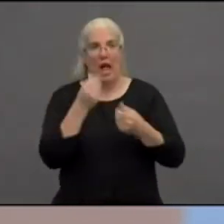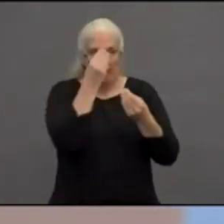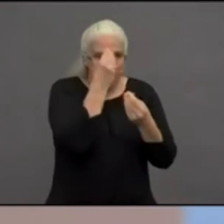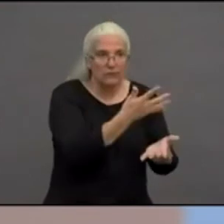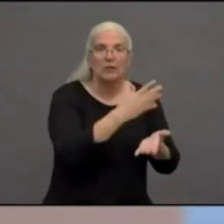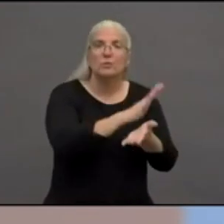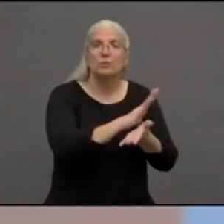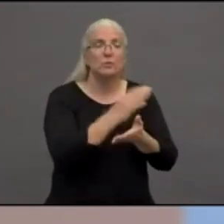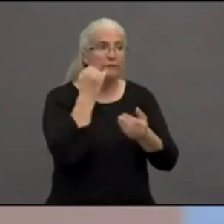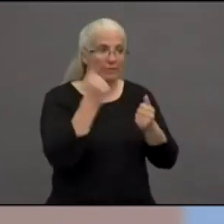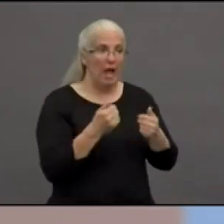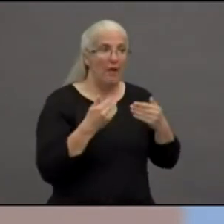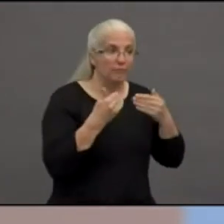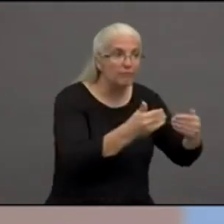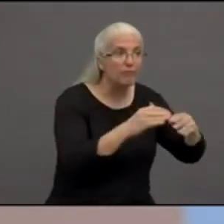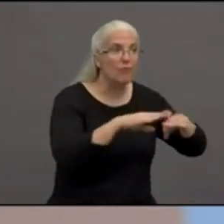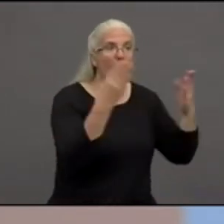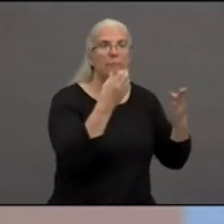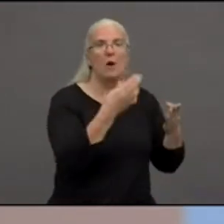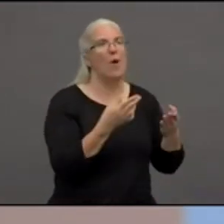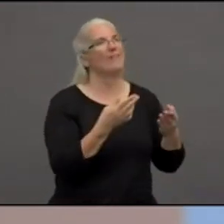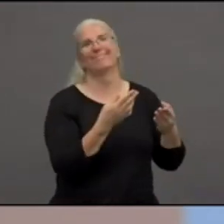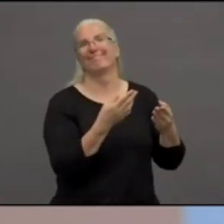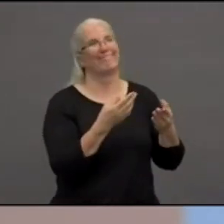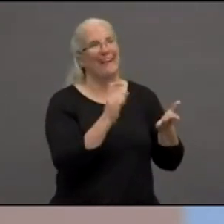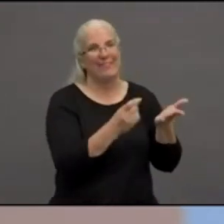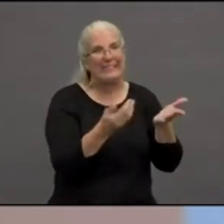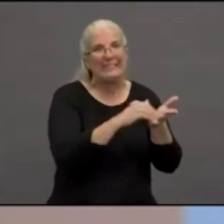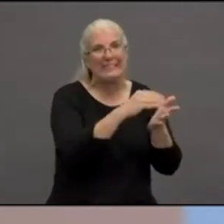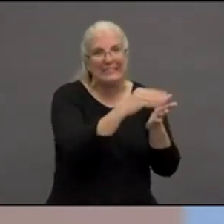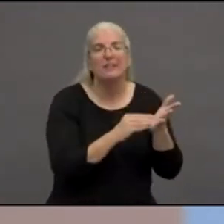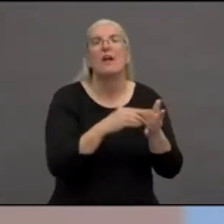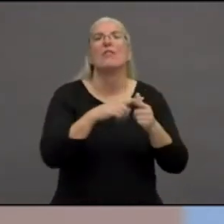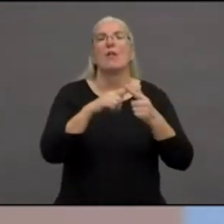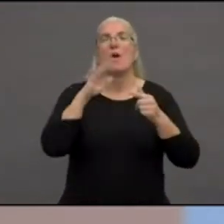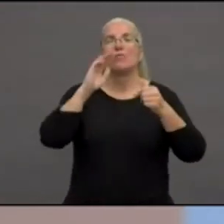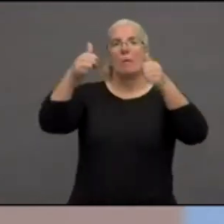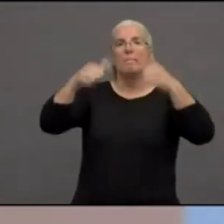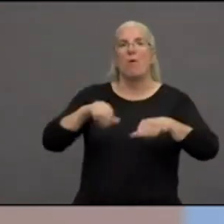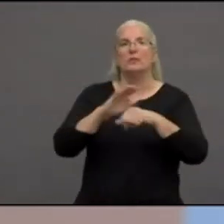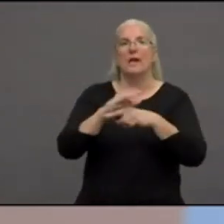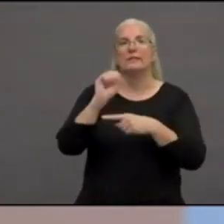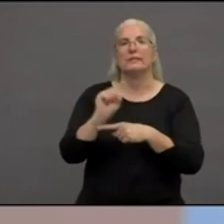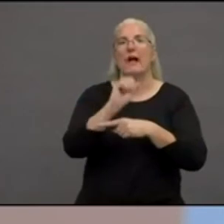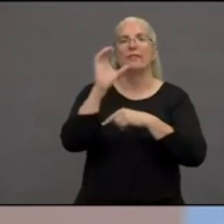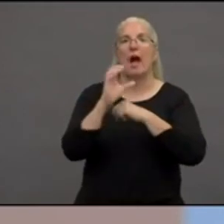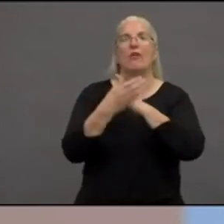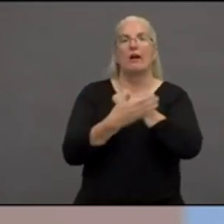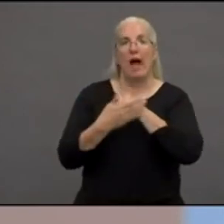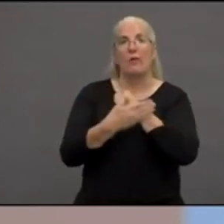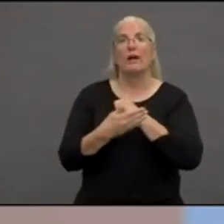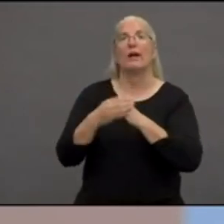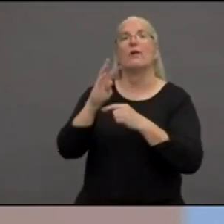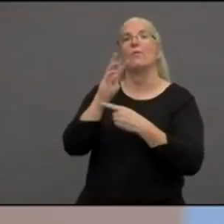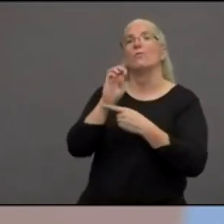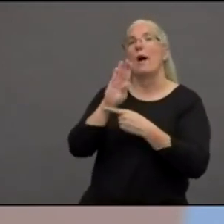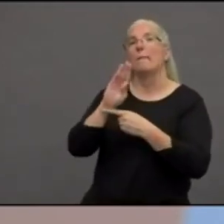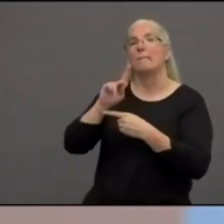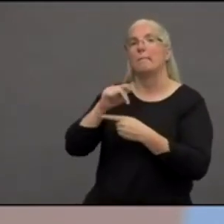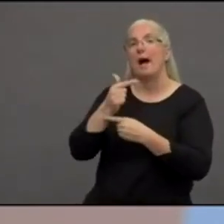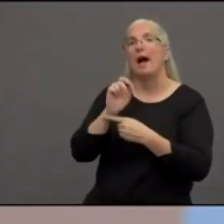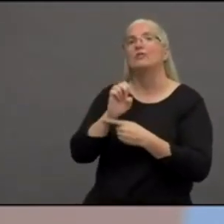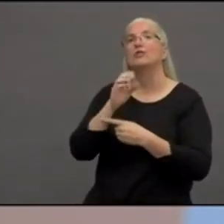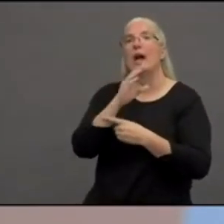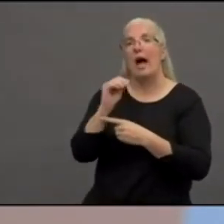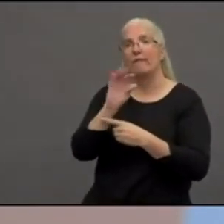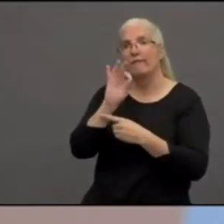posted on, the approval is posted on the Santa Clara County COVID-19 schools webpage, so the community can see which schools